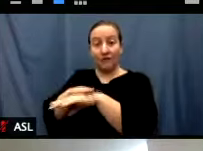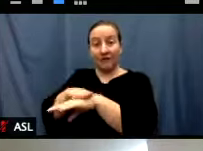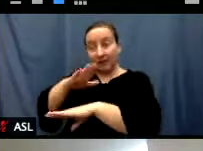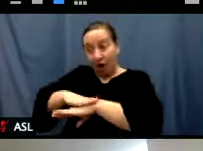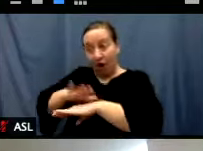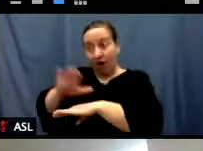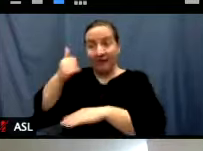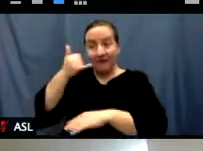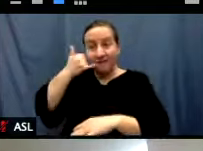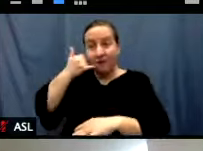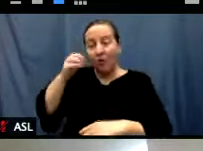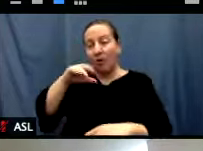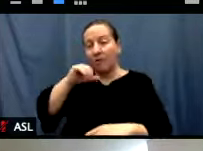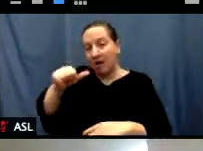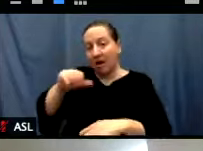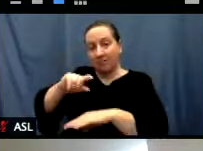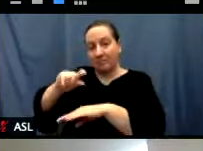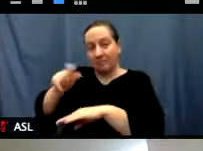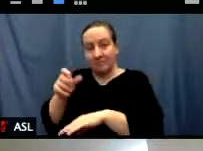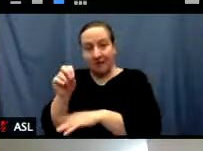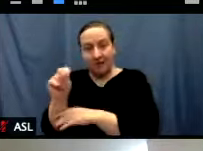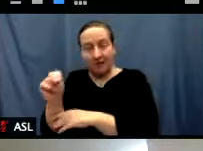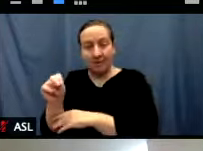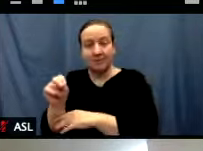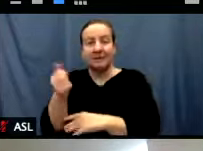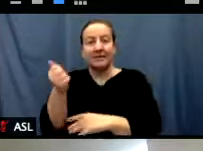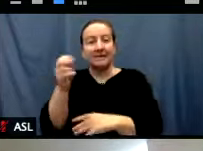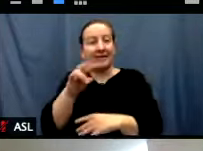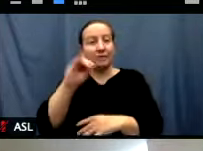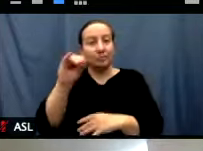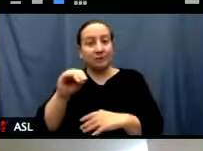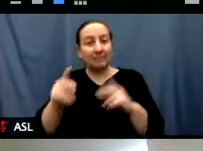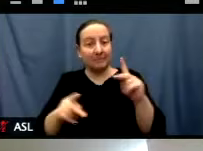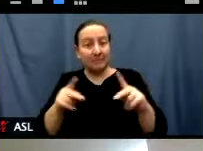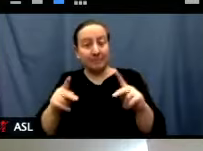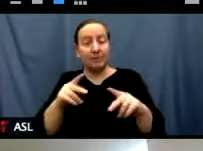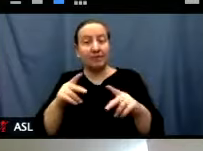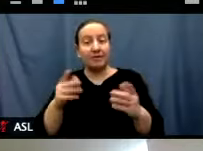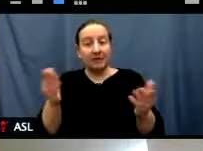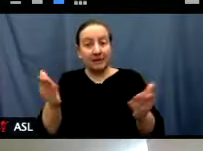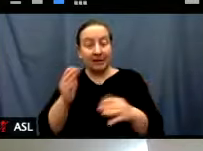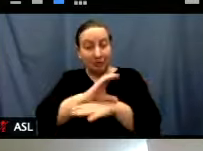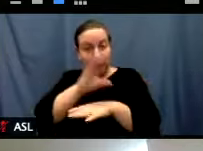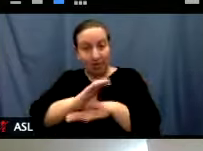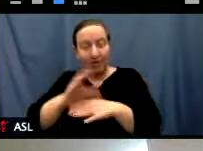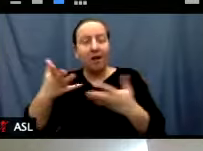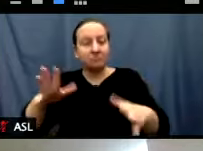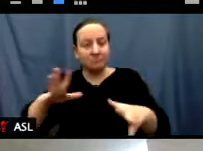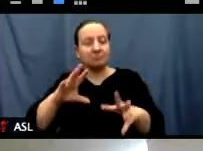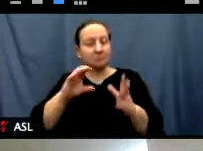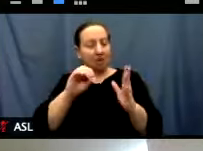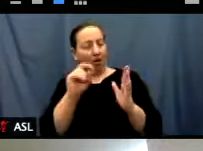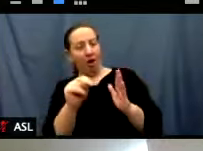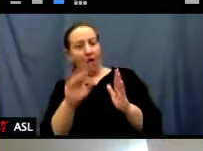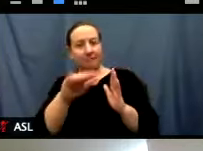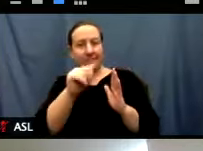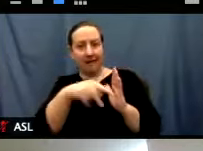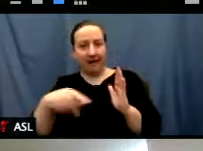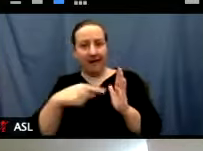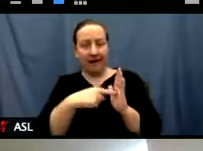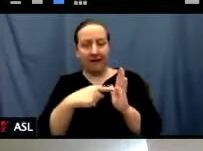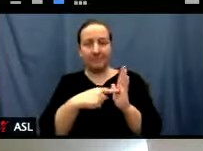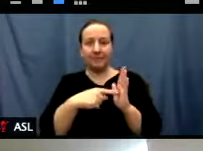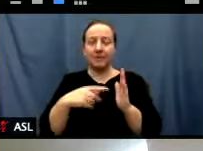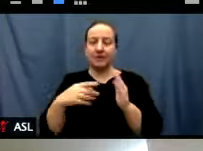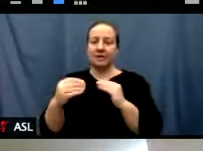currently, about 17% of Colorado's residents have exposure notifications enabled. So we're